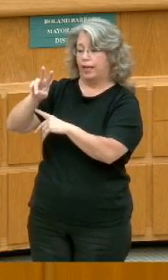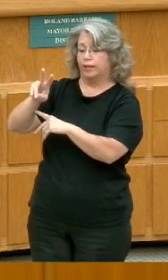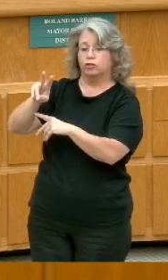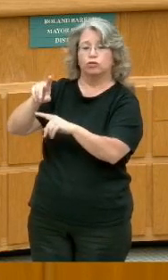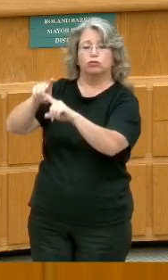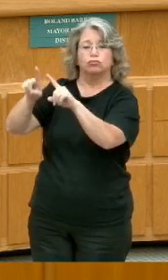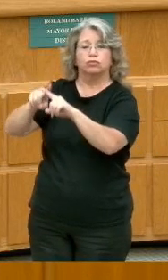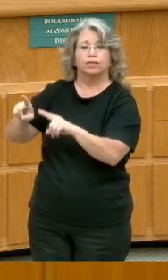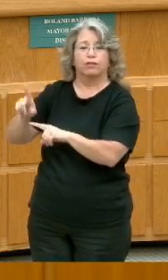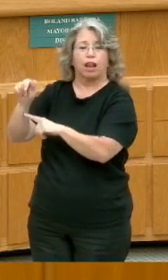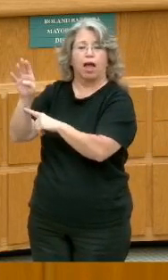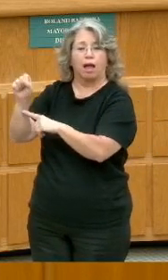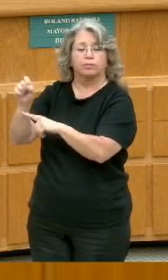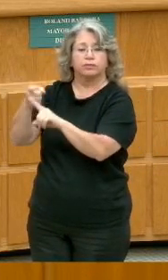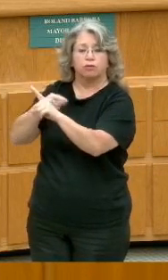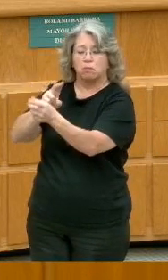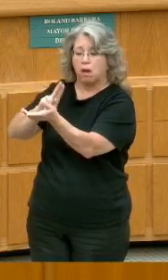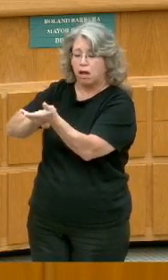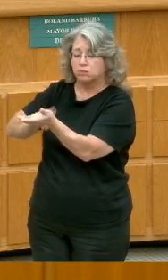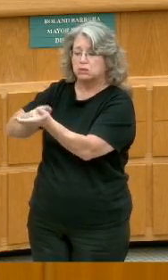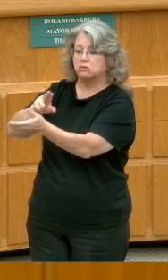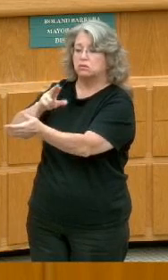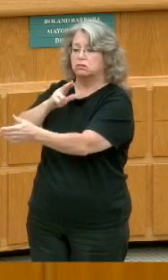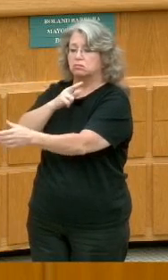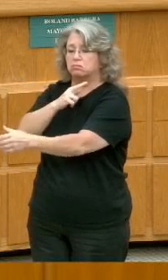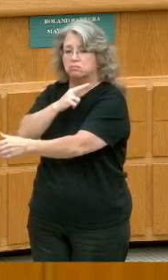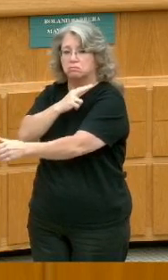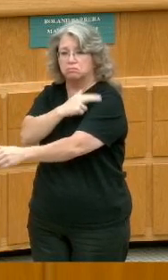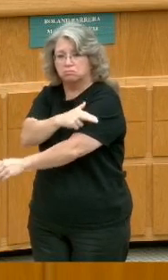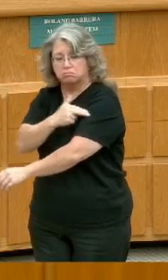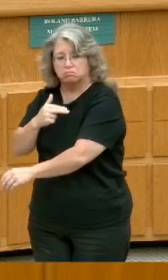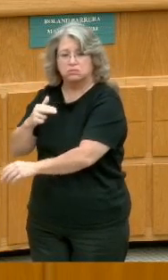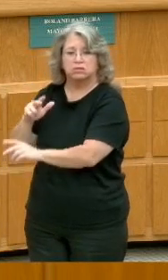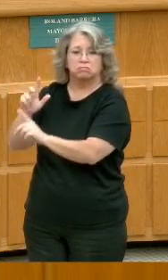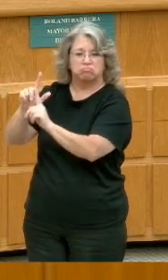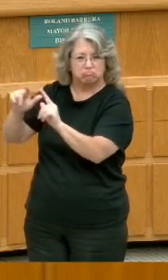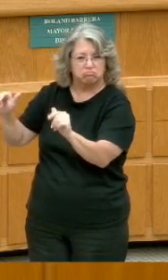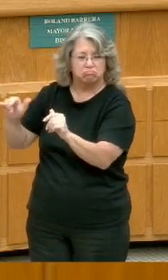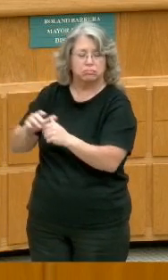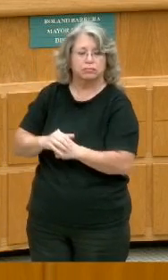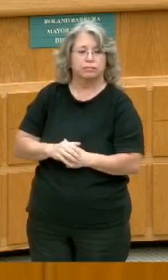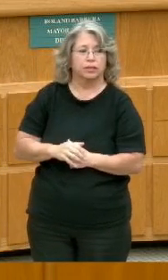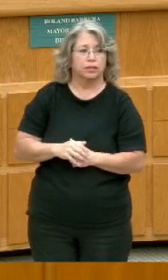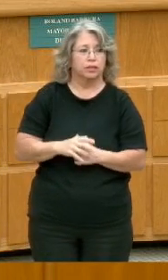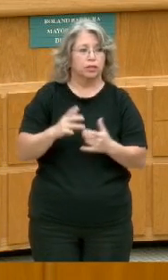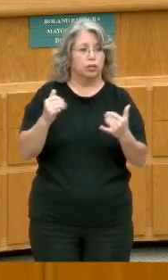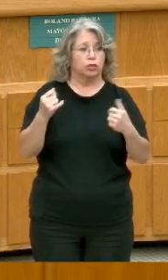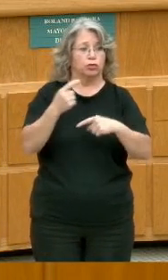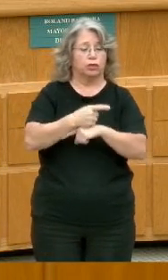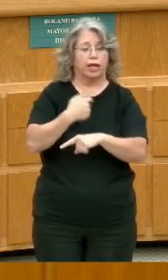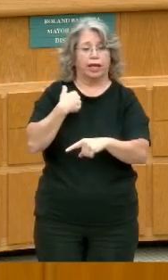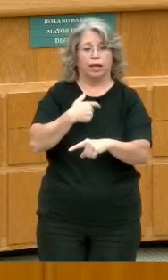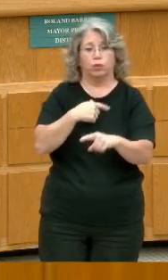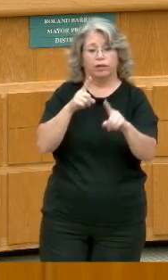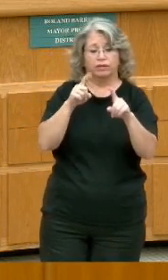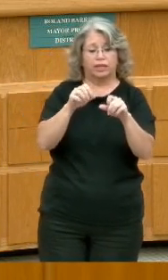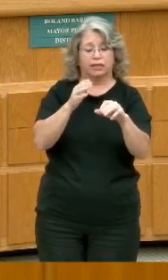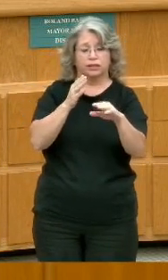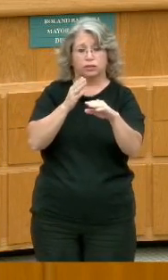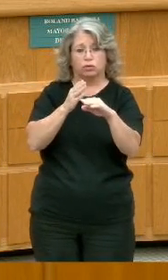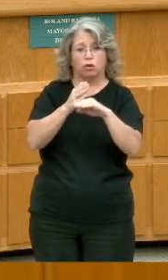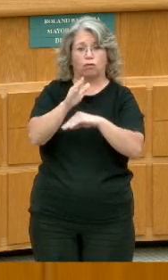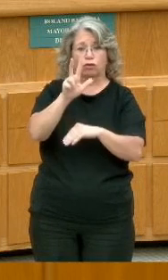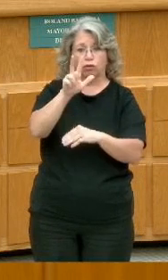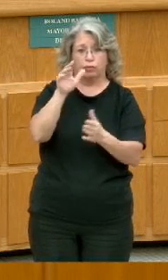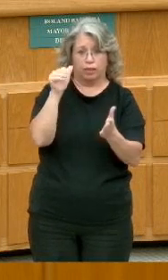by hospitals, clinics, and physicians. So to date, we're now past the 3,000 mark. We've tested